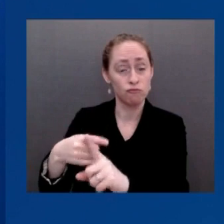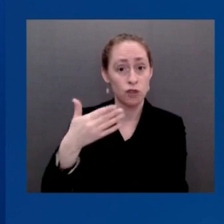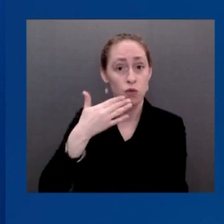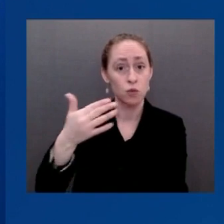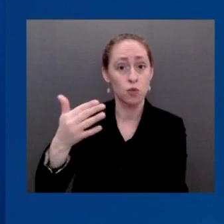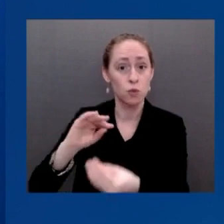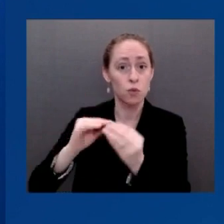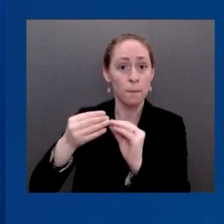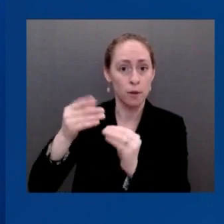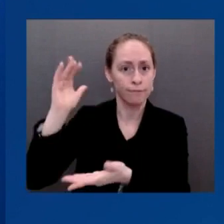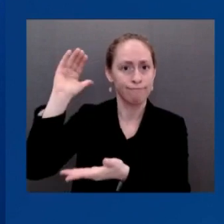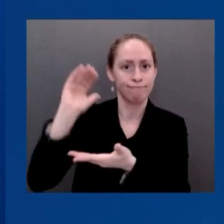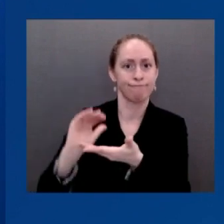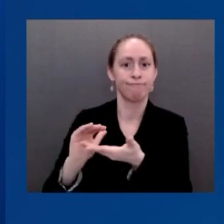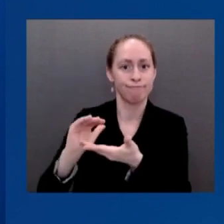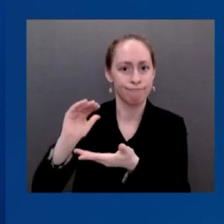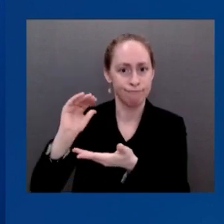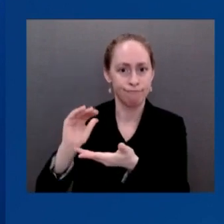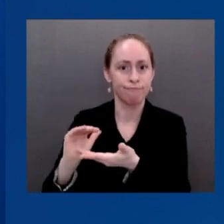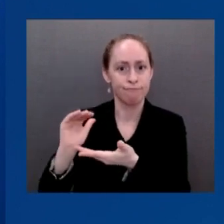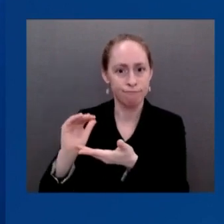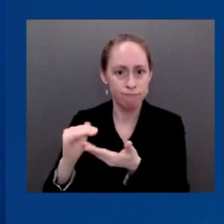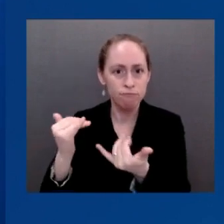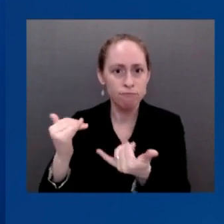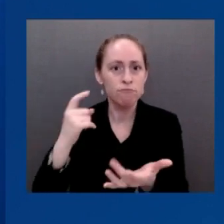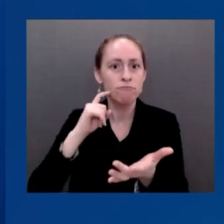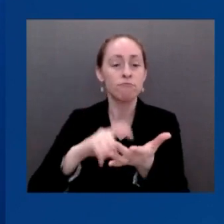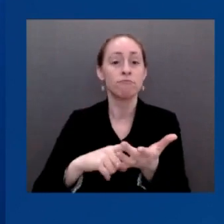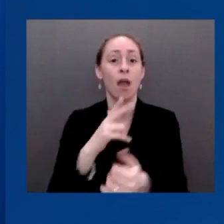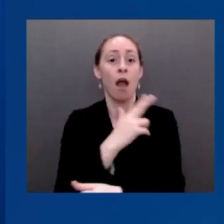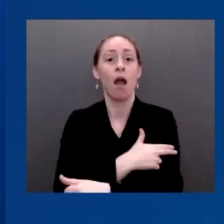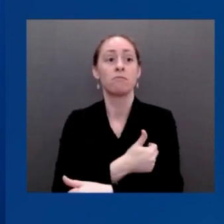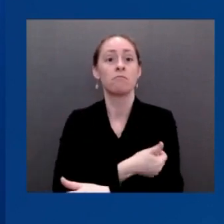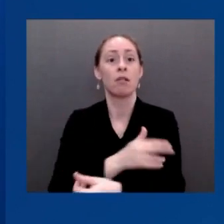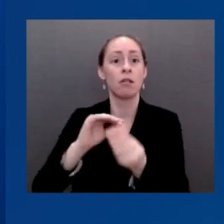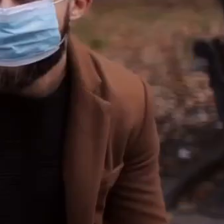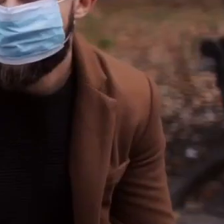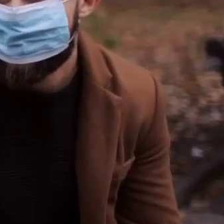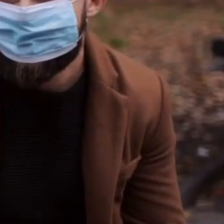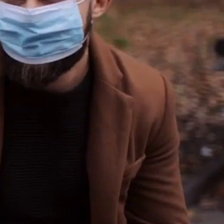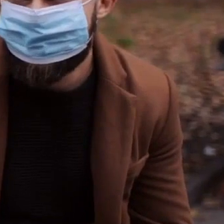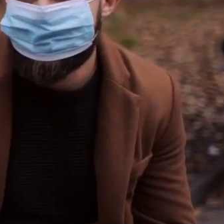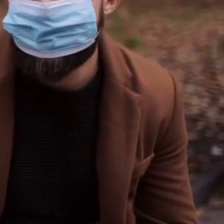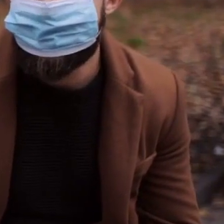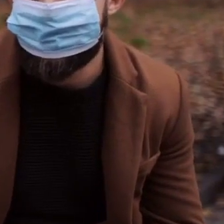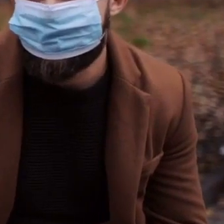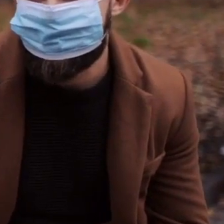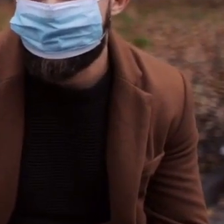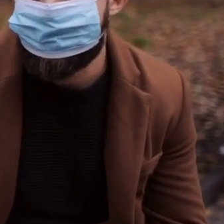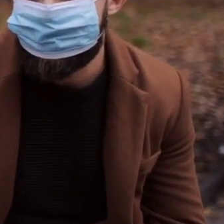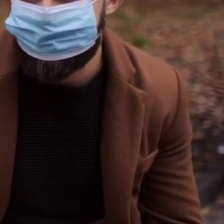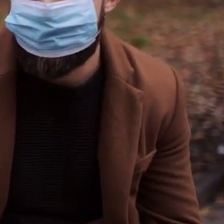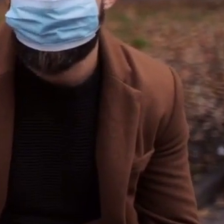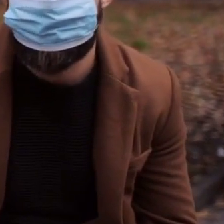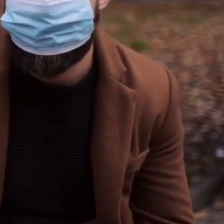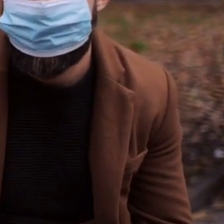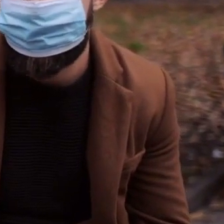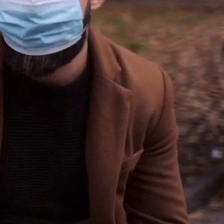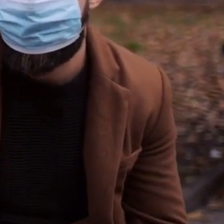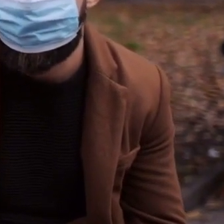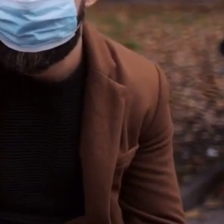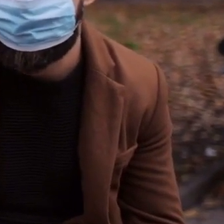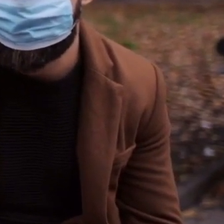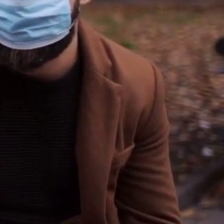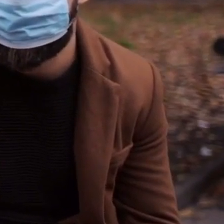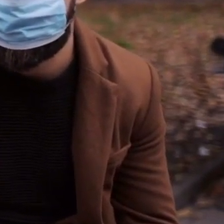decisions and as we are working on our guidance. So I'm encouraged to see those trends. Now, even though the director of the CDC says